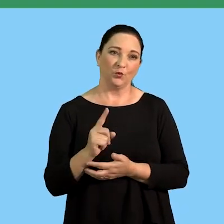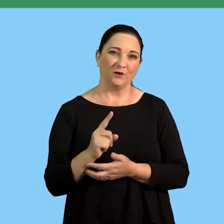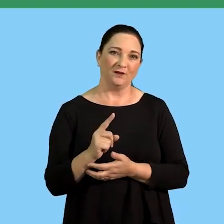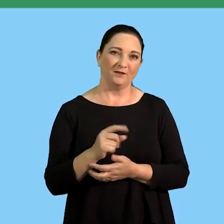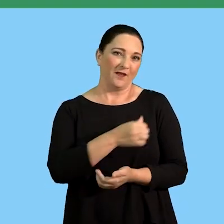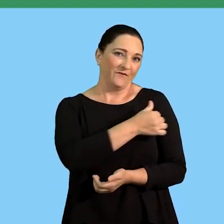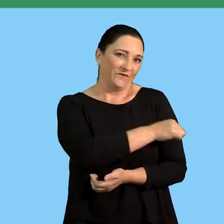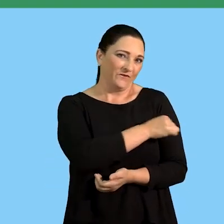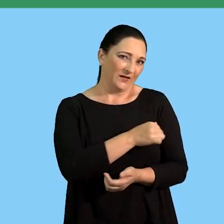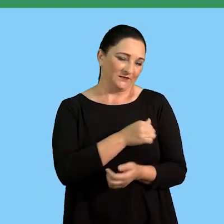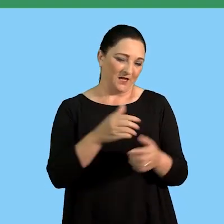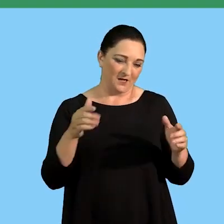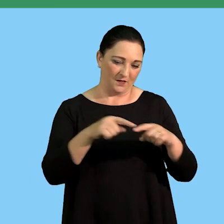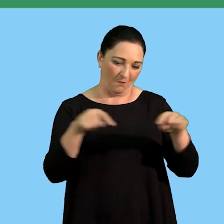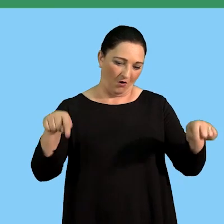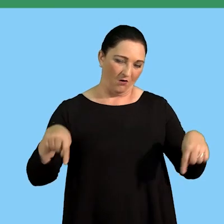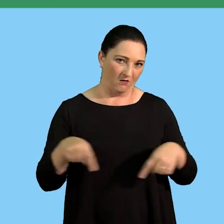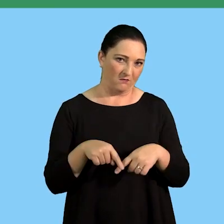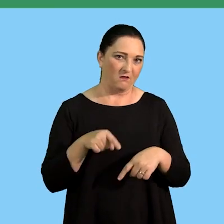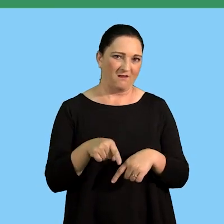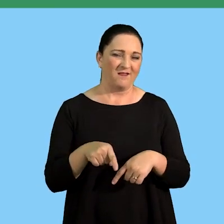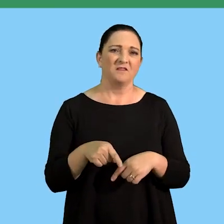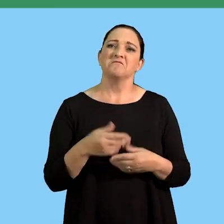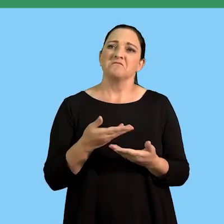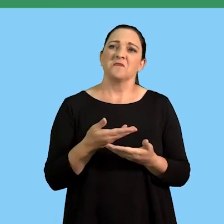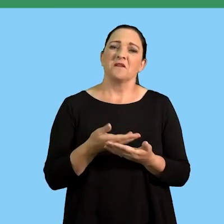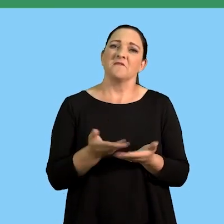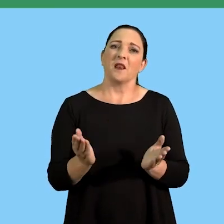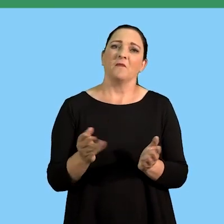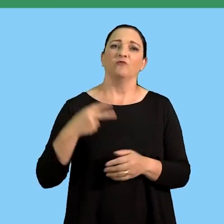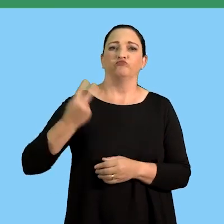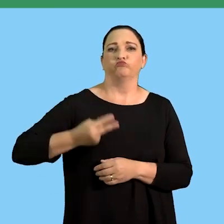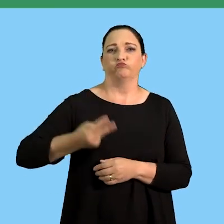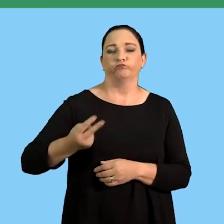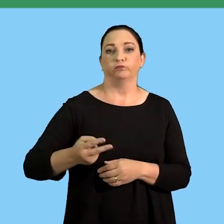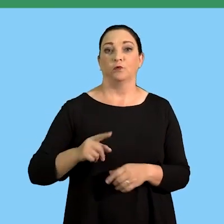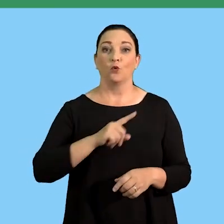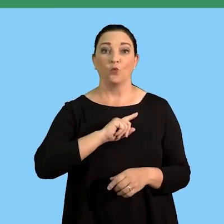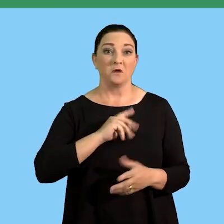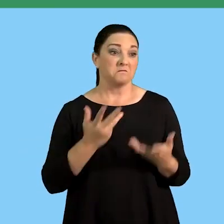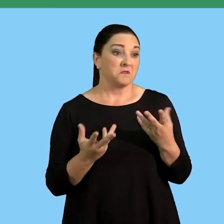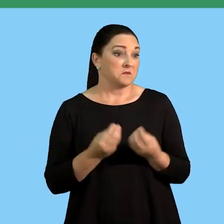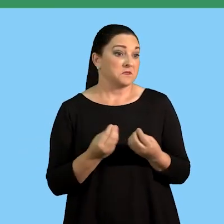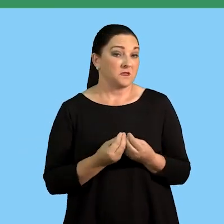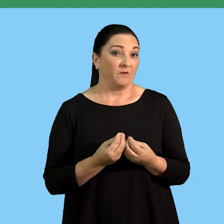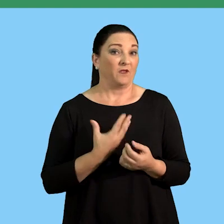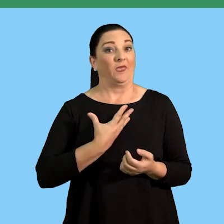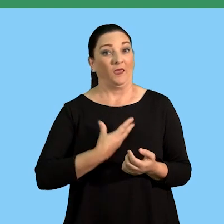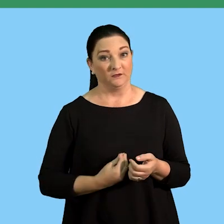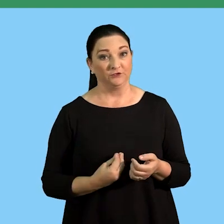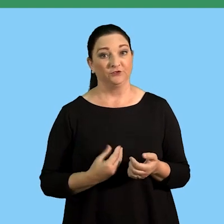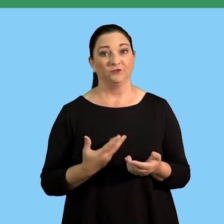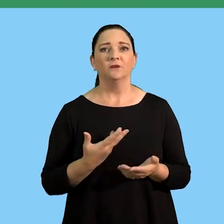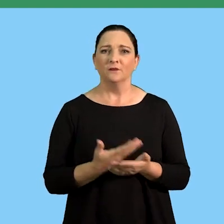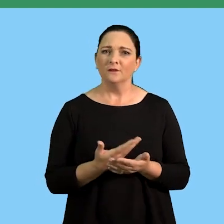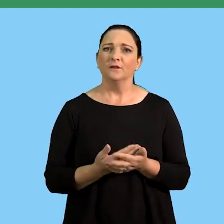that first aid boxes are readily available at the workplace. So in case that someone is injured, there